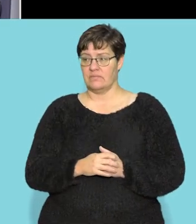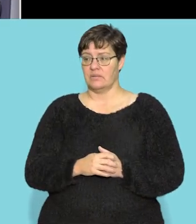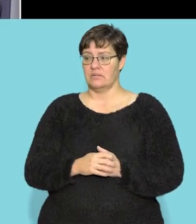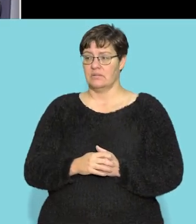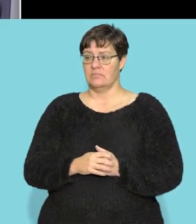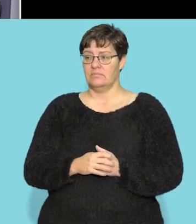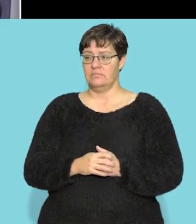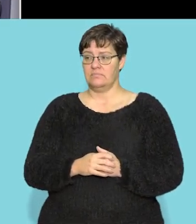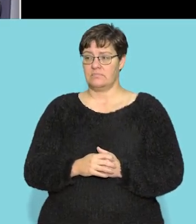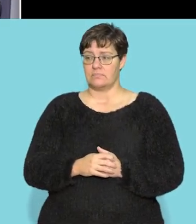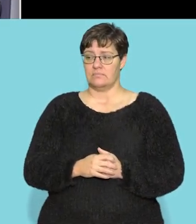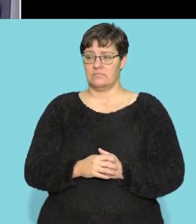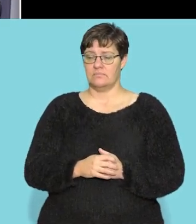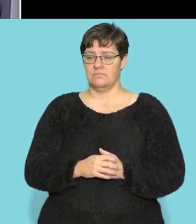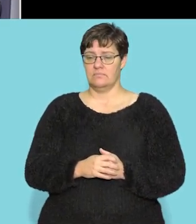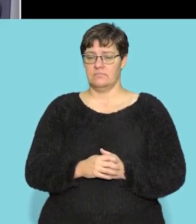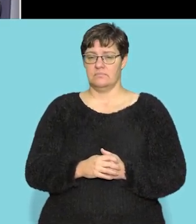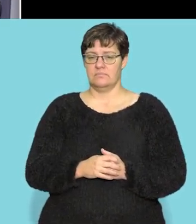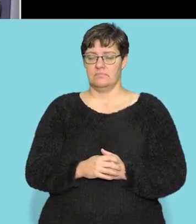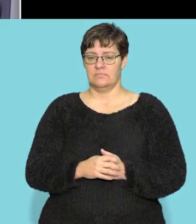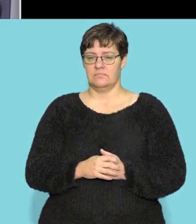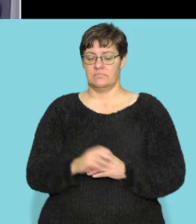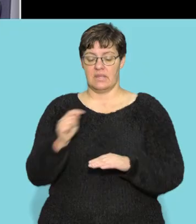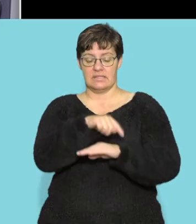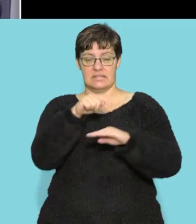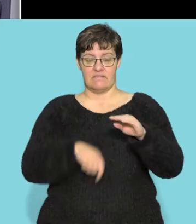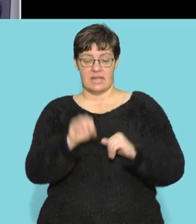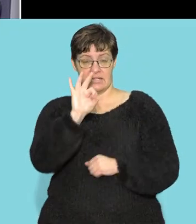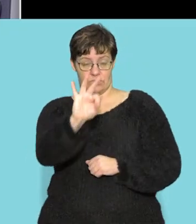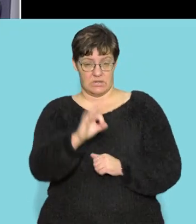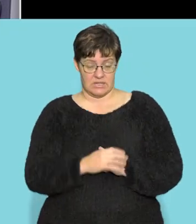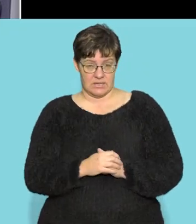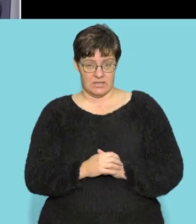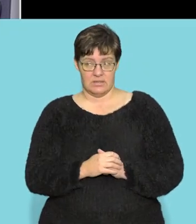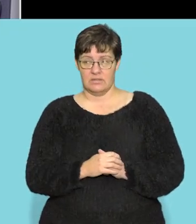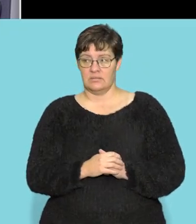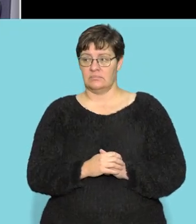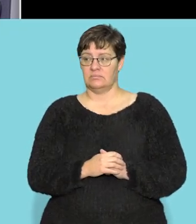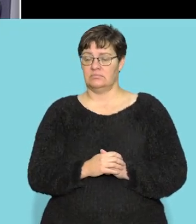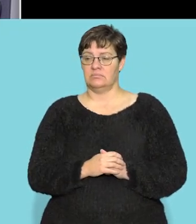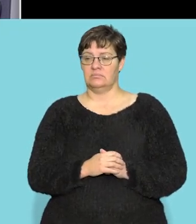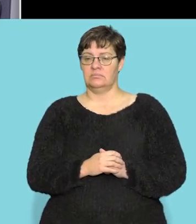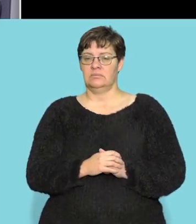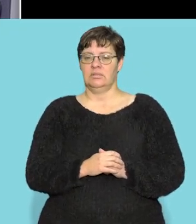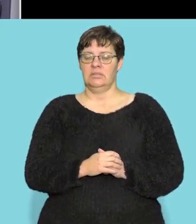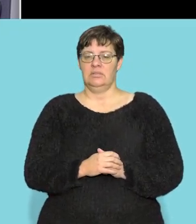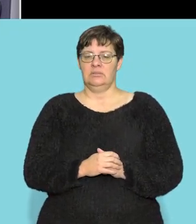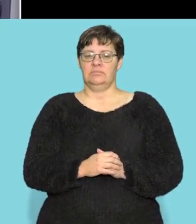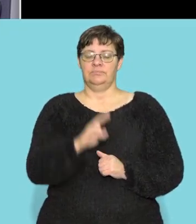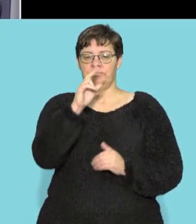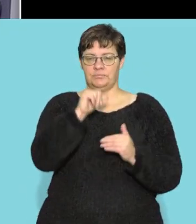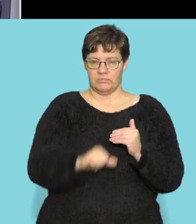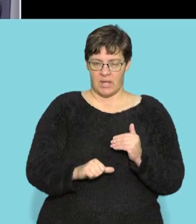right? 735 divided by 3, right? And then obviously 2 months falling out of